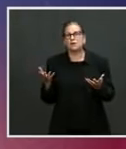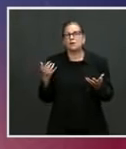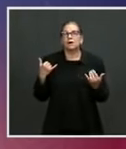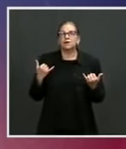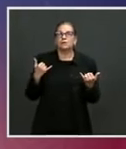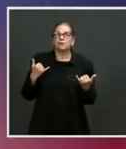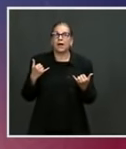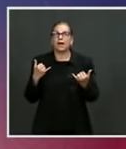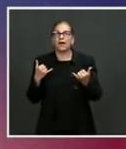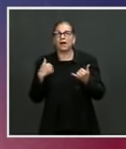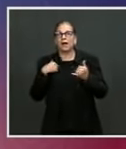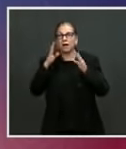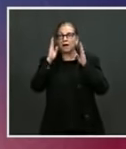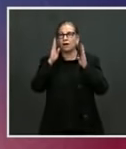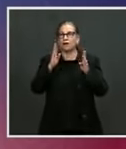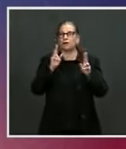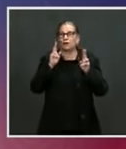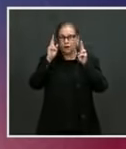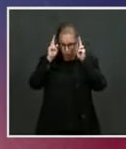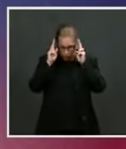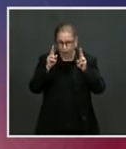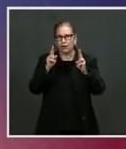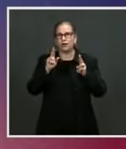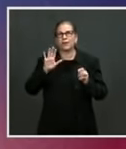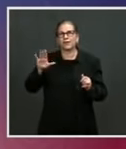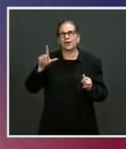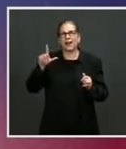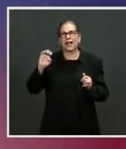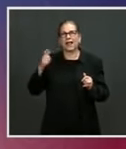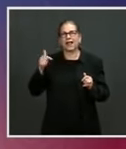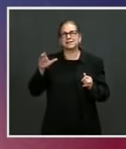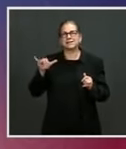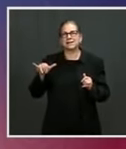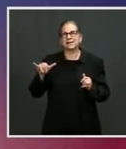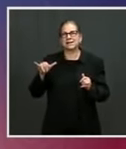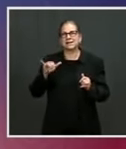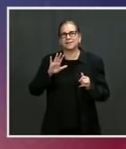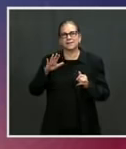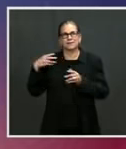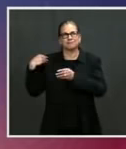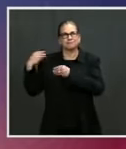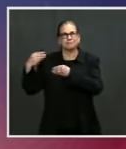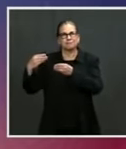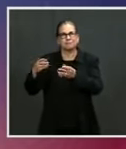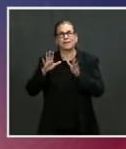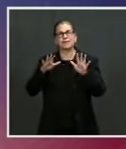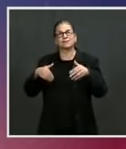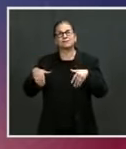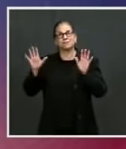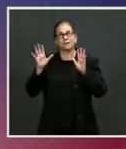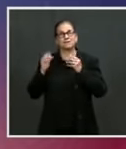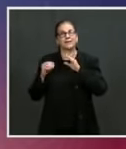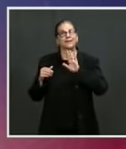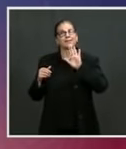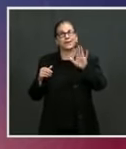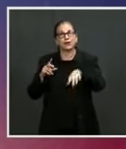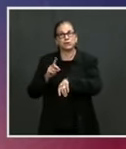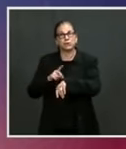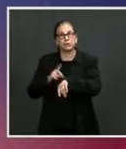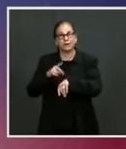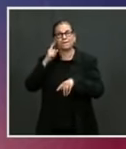sacrifice. Duty, honor, country. They lived for